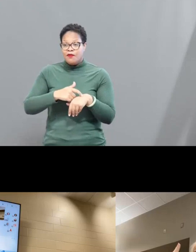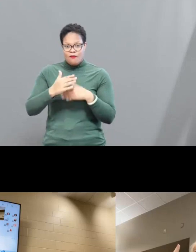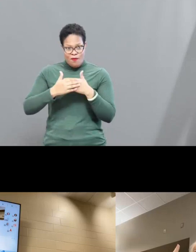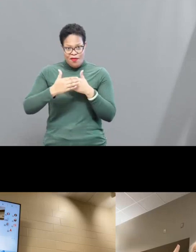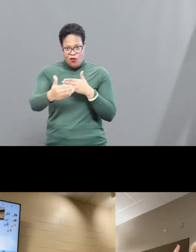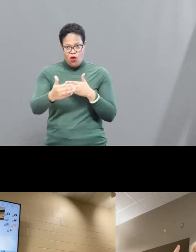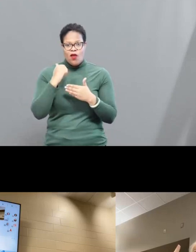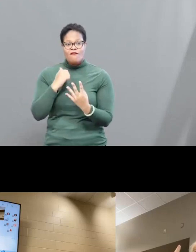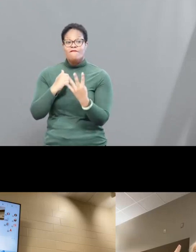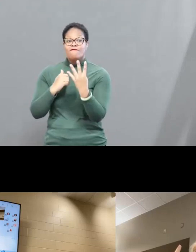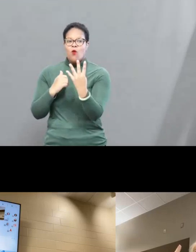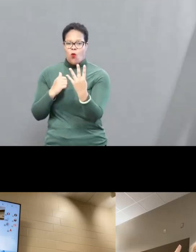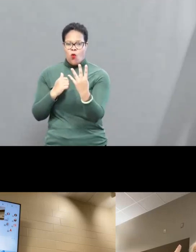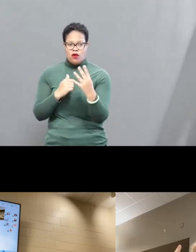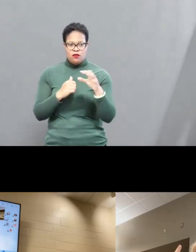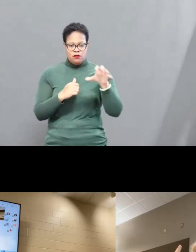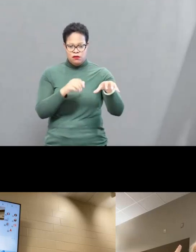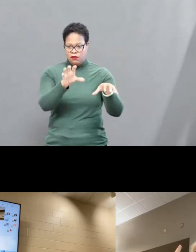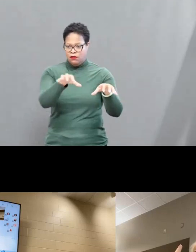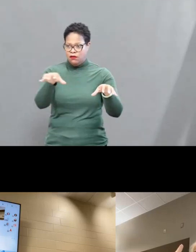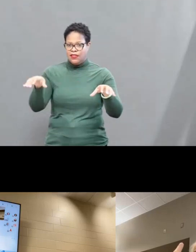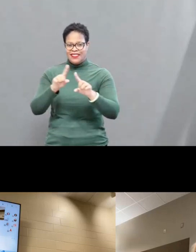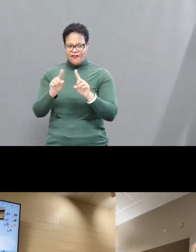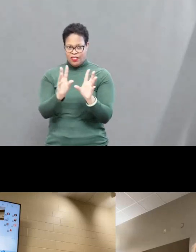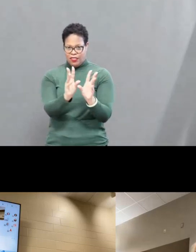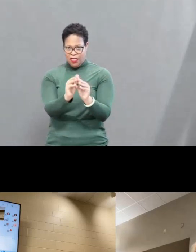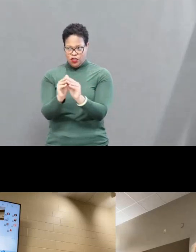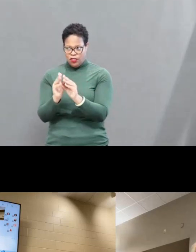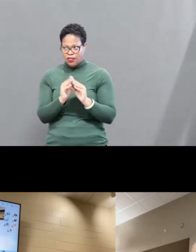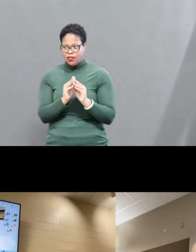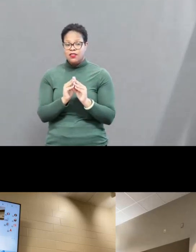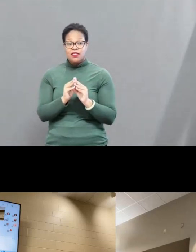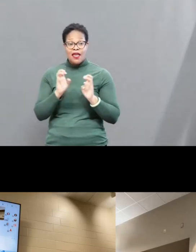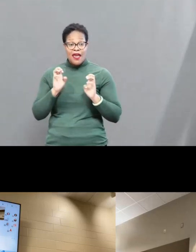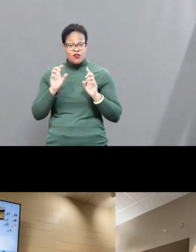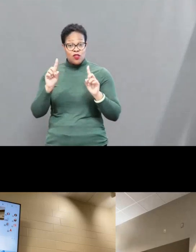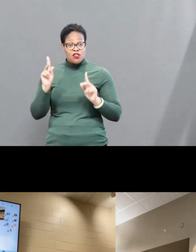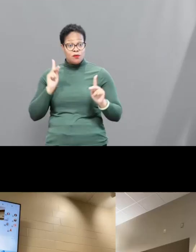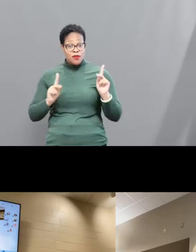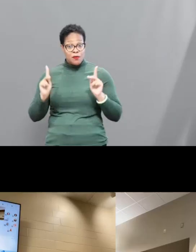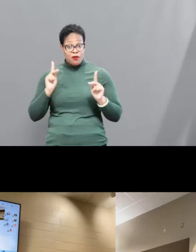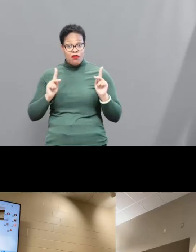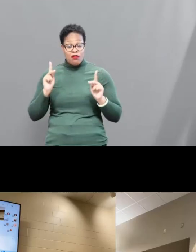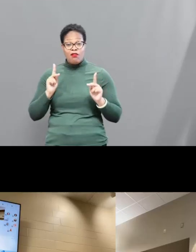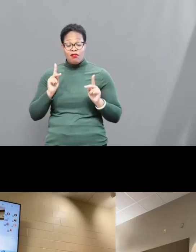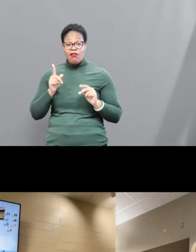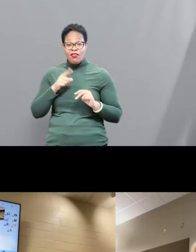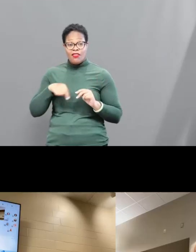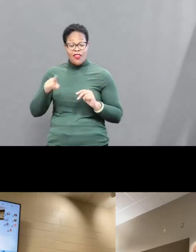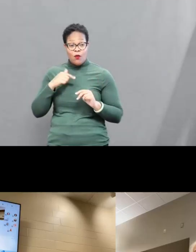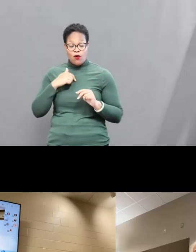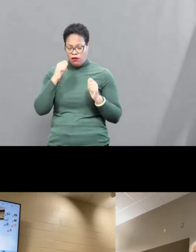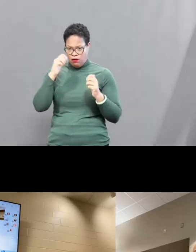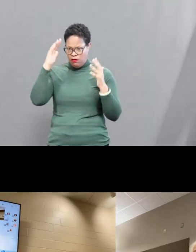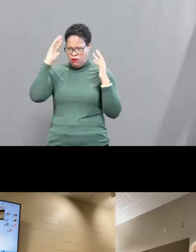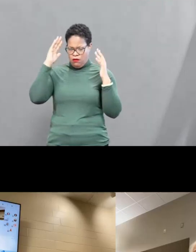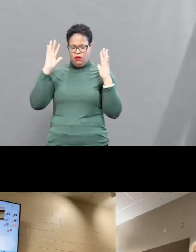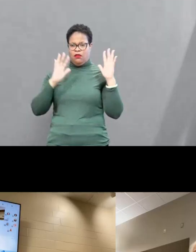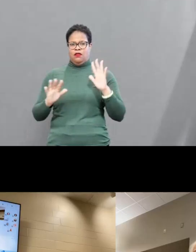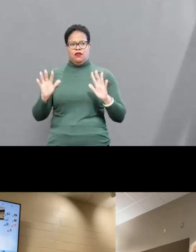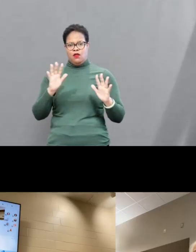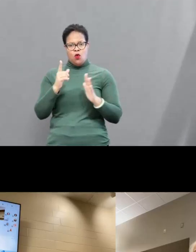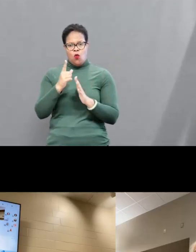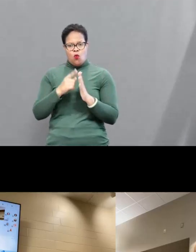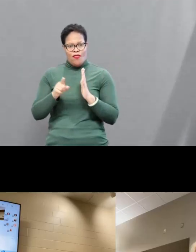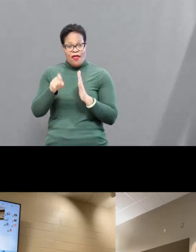be 4 different sessions. And the education people were so overwhelmed with what they